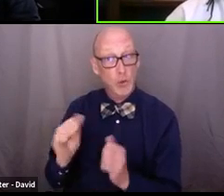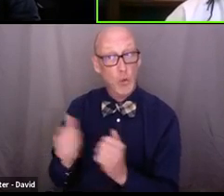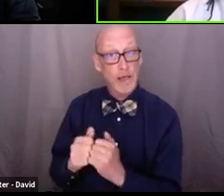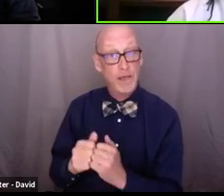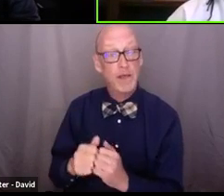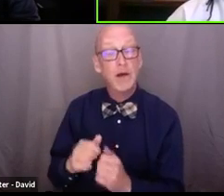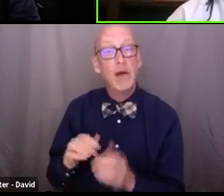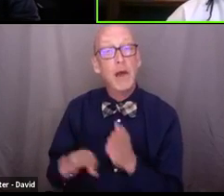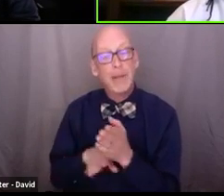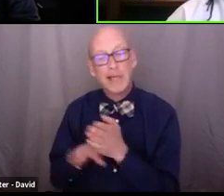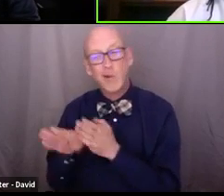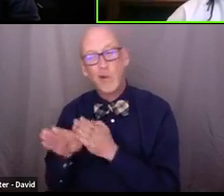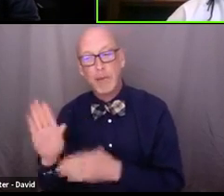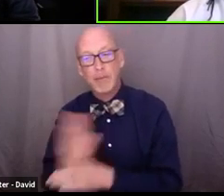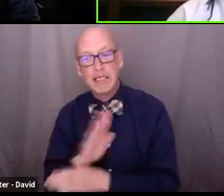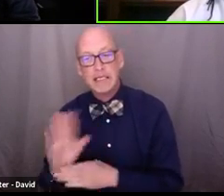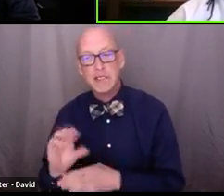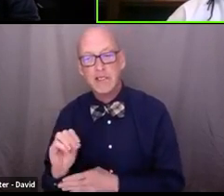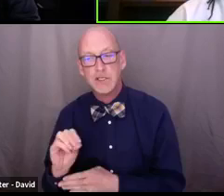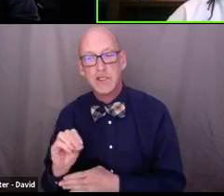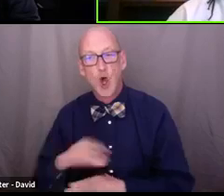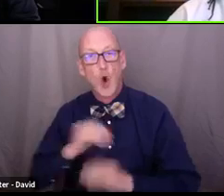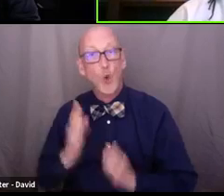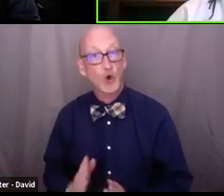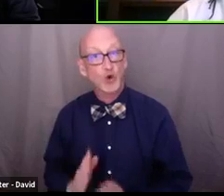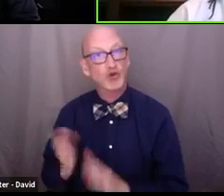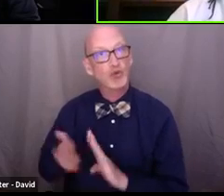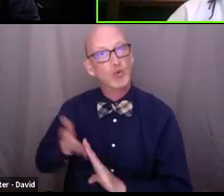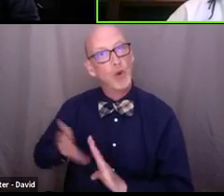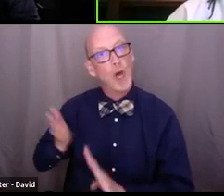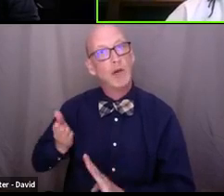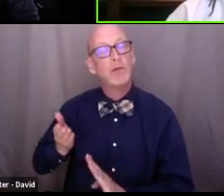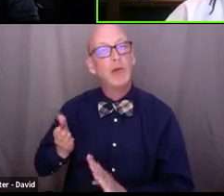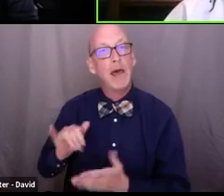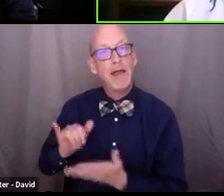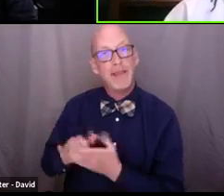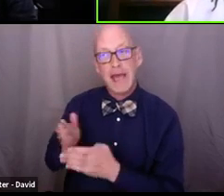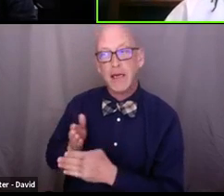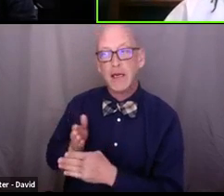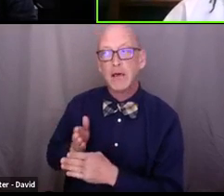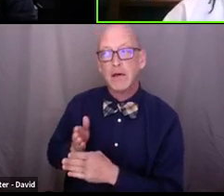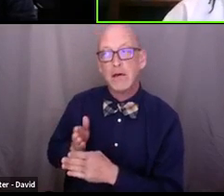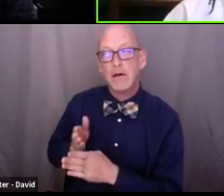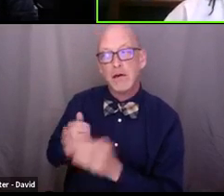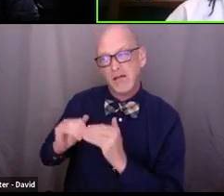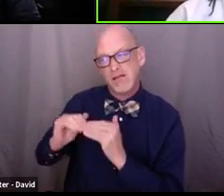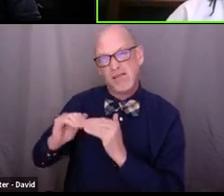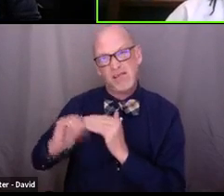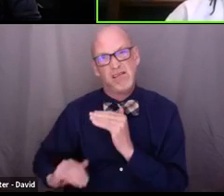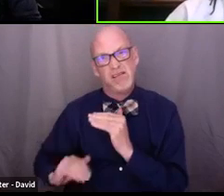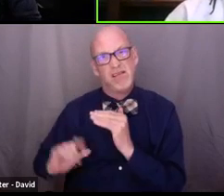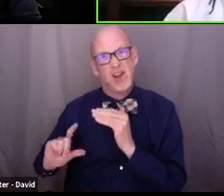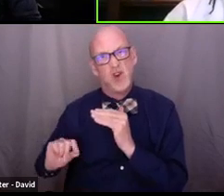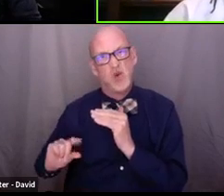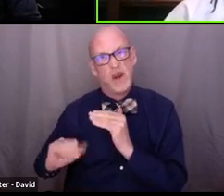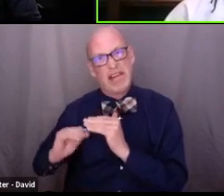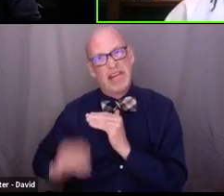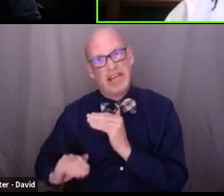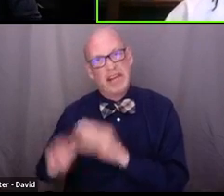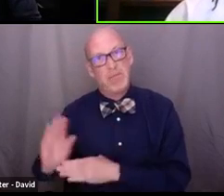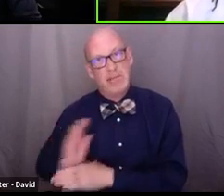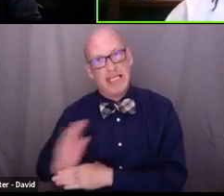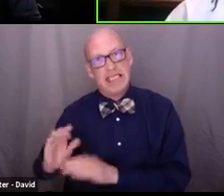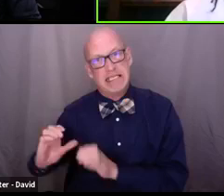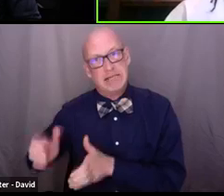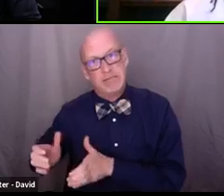run. And it put that majority in the bottom 20 industries of business. And